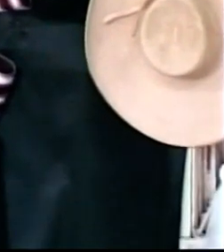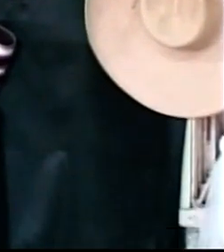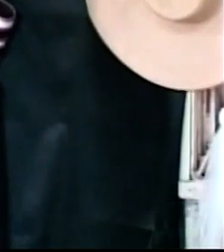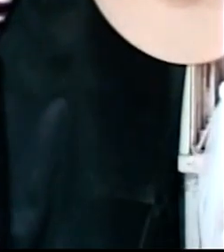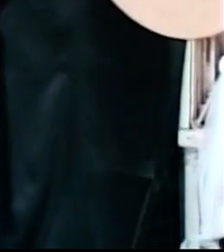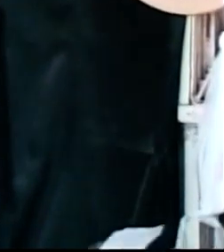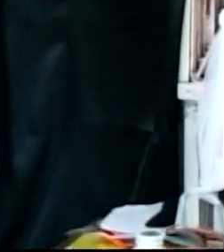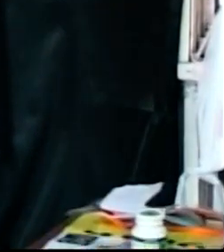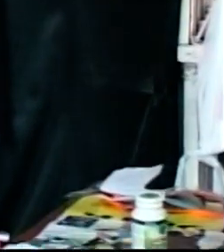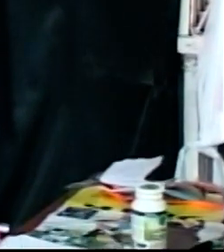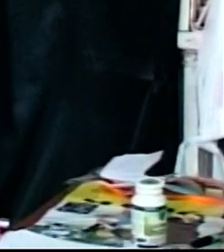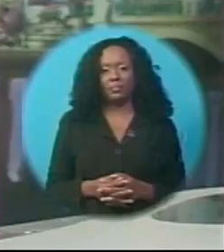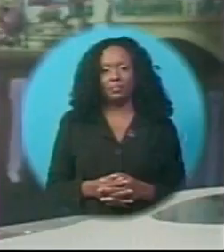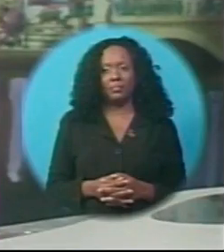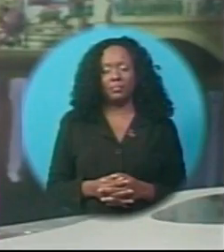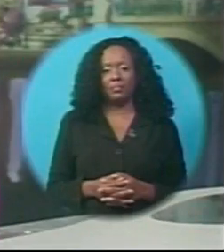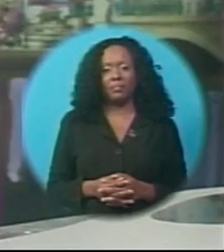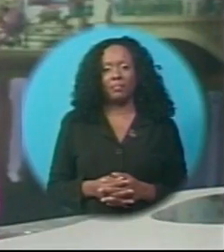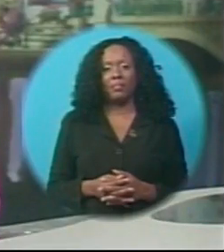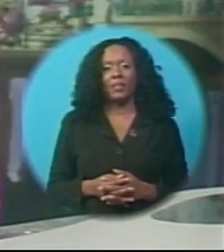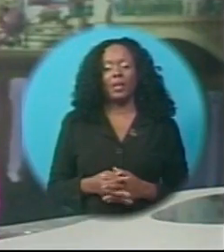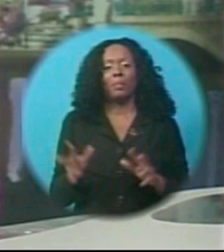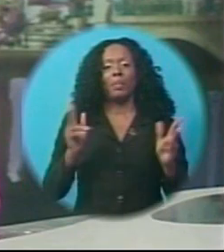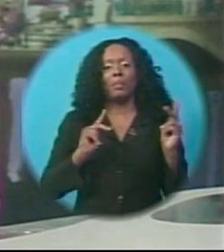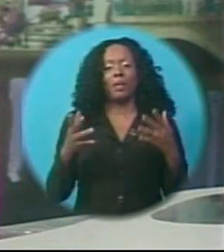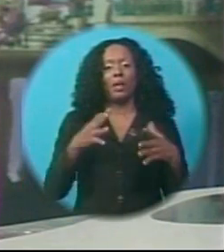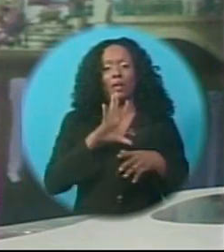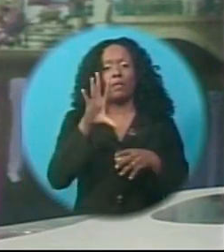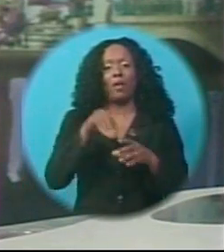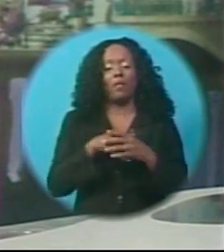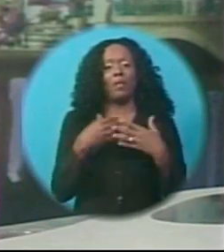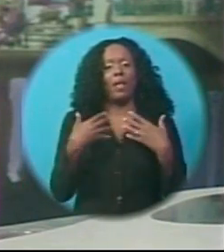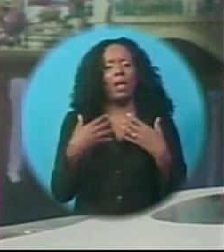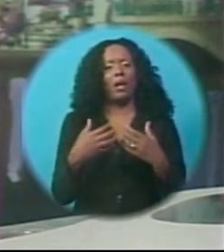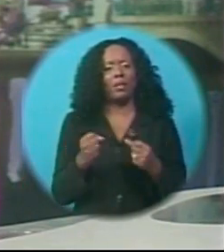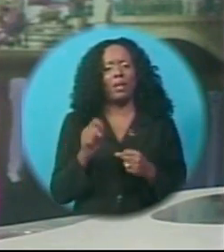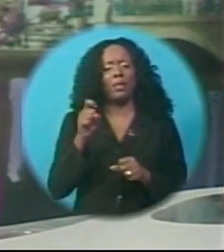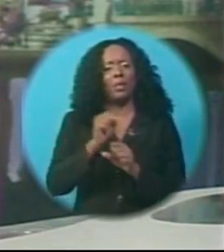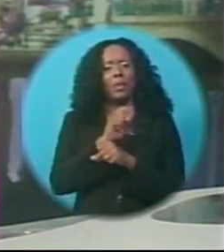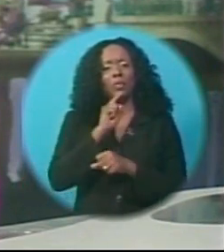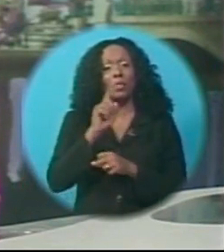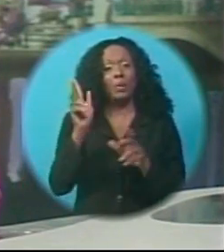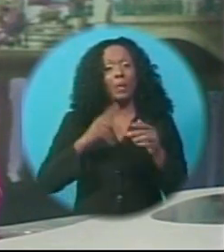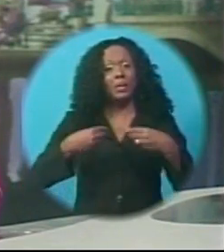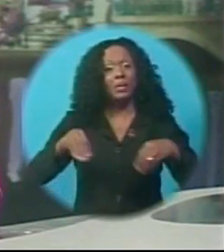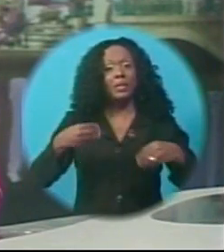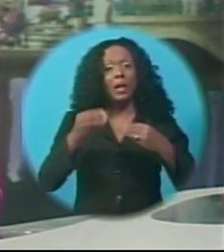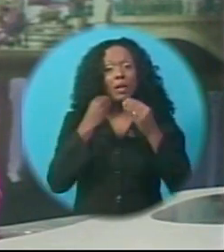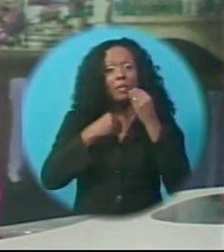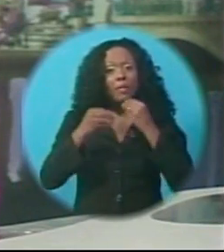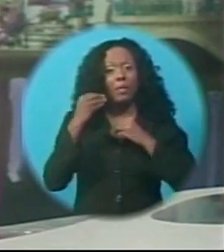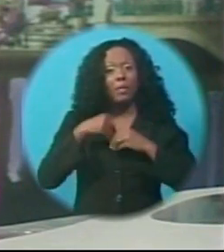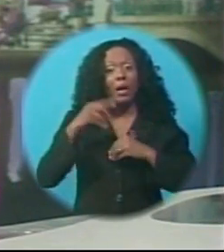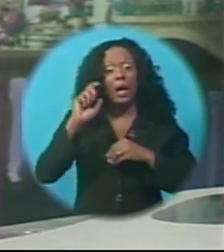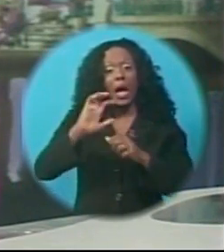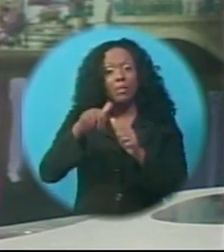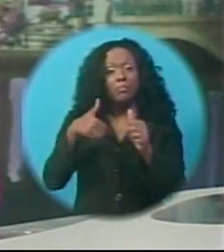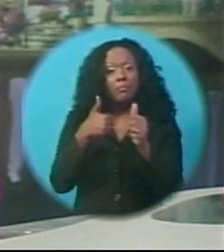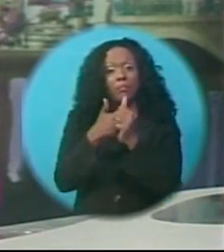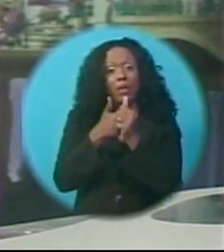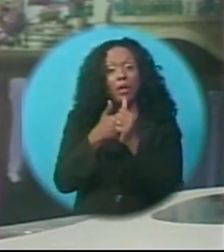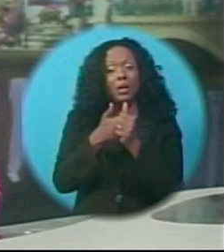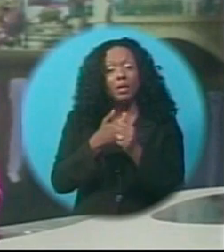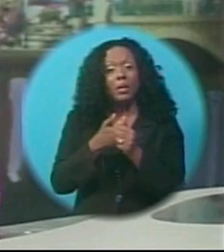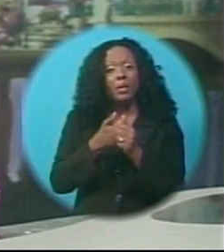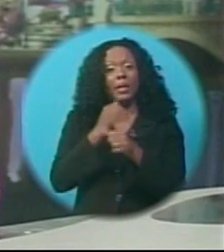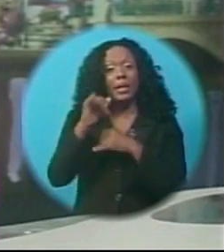for it to be banned completely. Regardless, there seems to be much more optimism than worry, and all indications suggest this